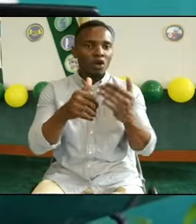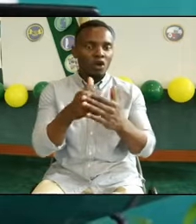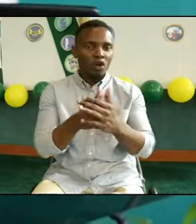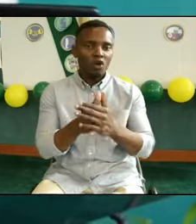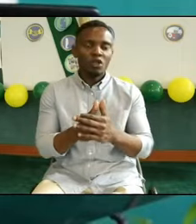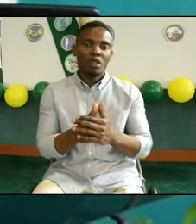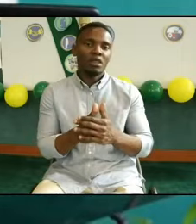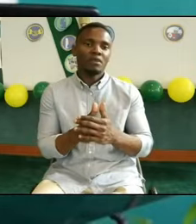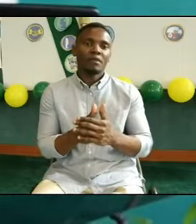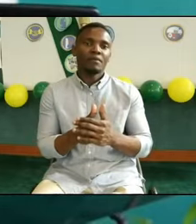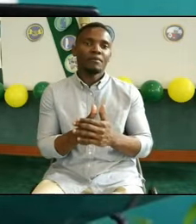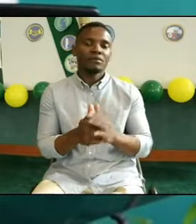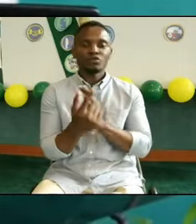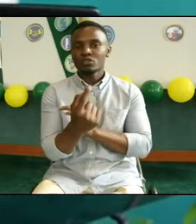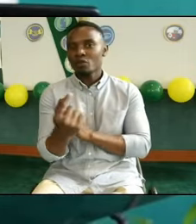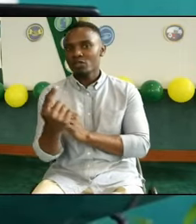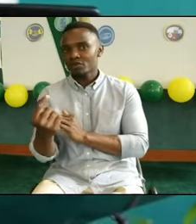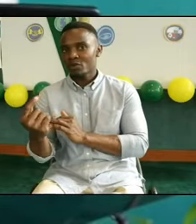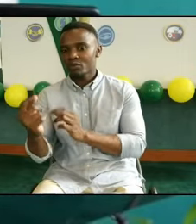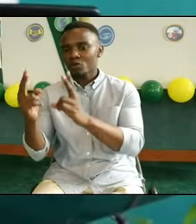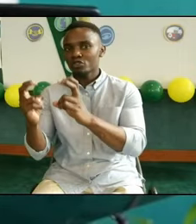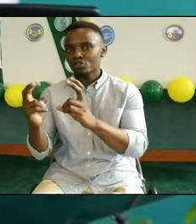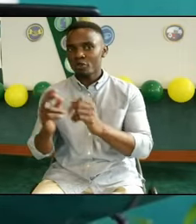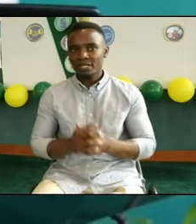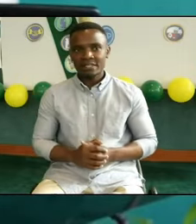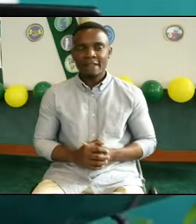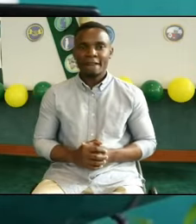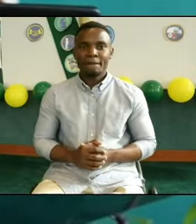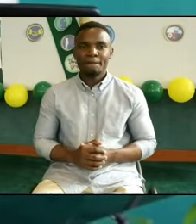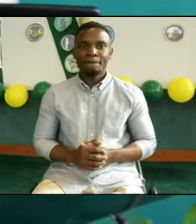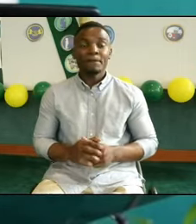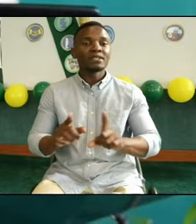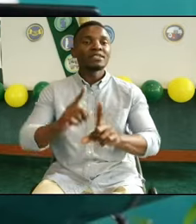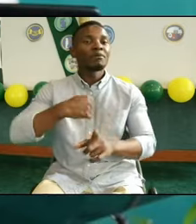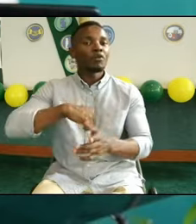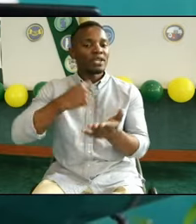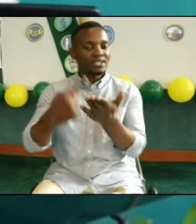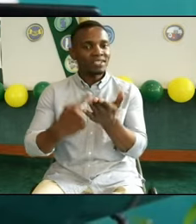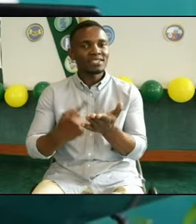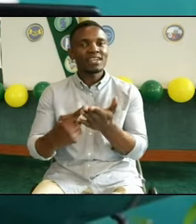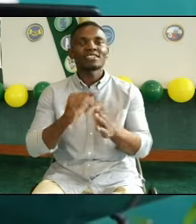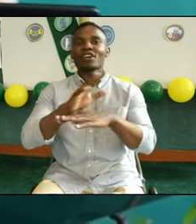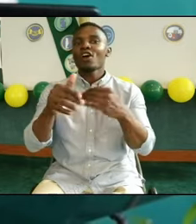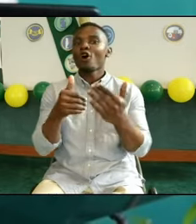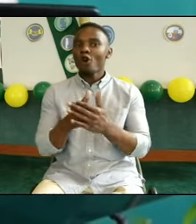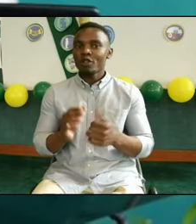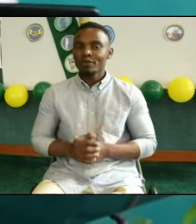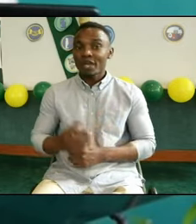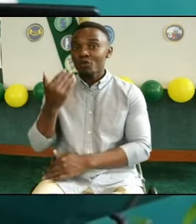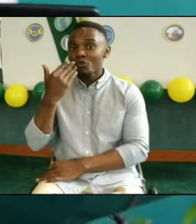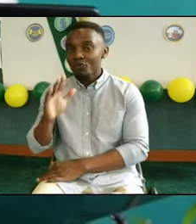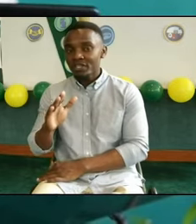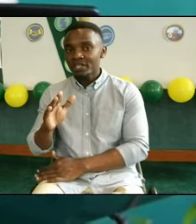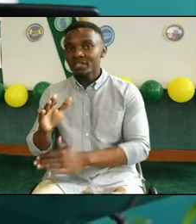break that particular big team into smaller teams. And we were able to discuss them. And then we ended the